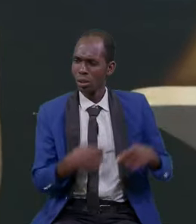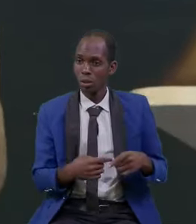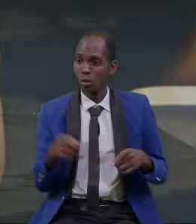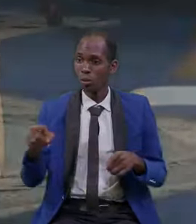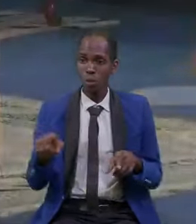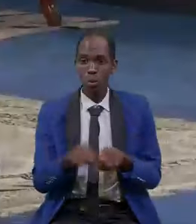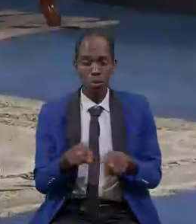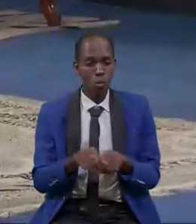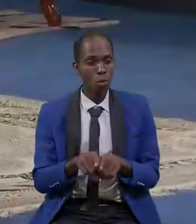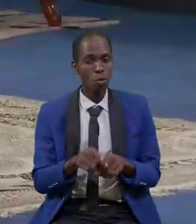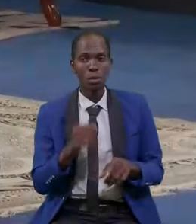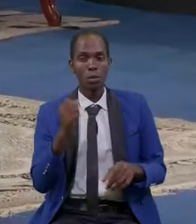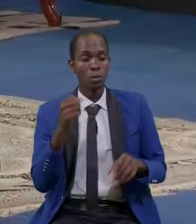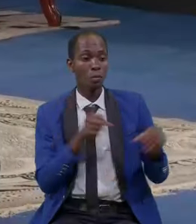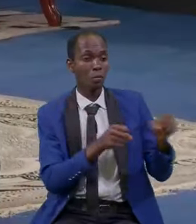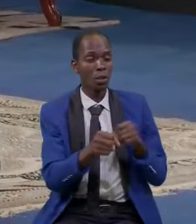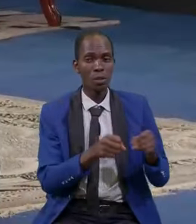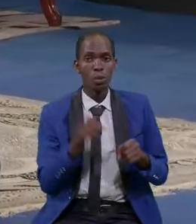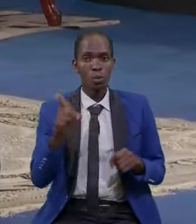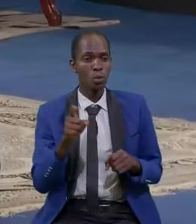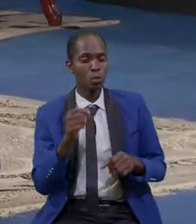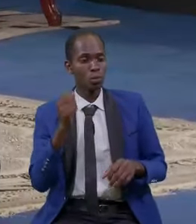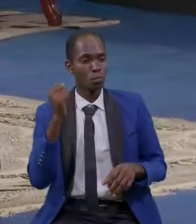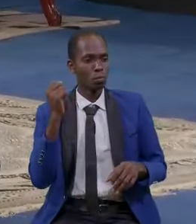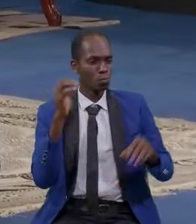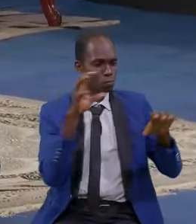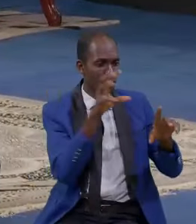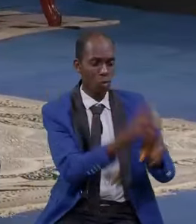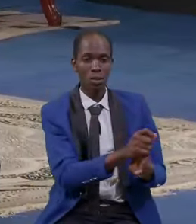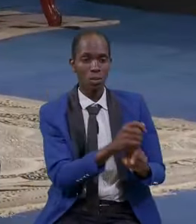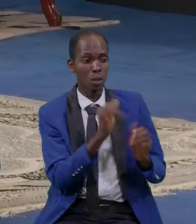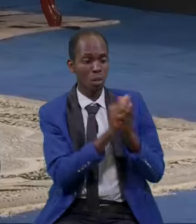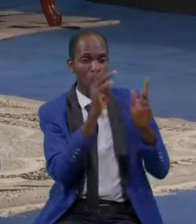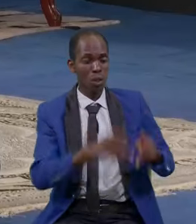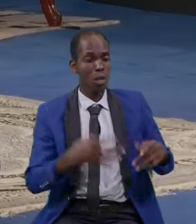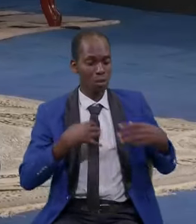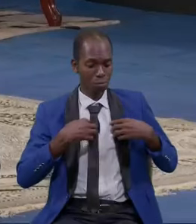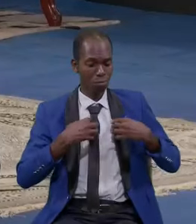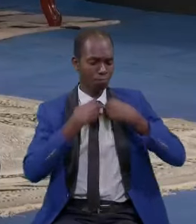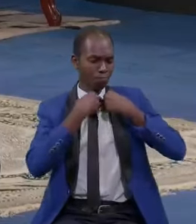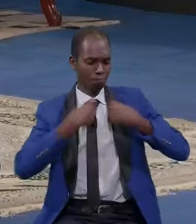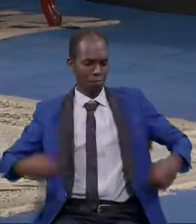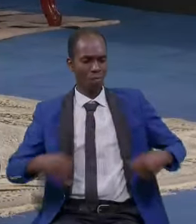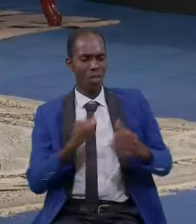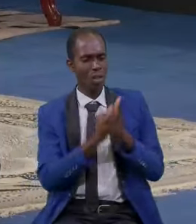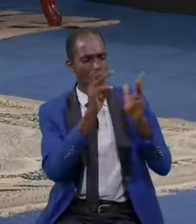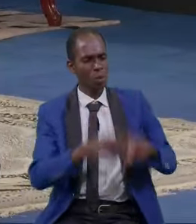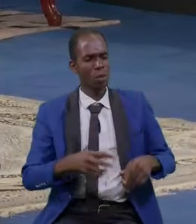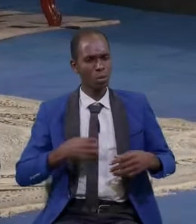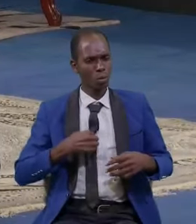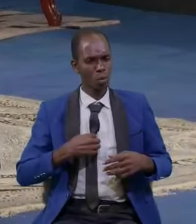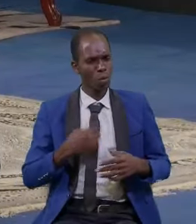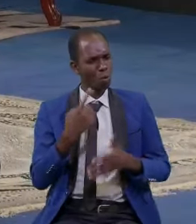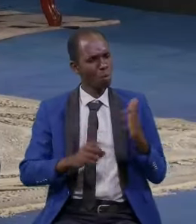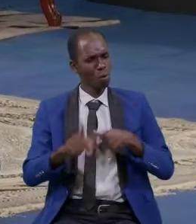other person and you tore the clothes in the public. Fighting. What kind of anger is this that